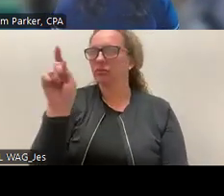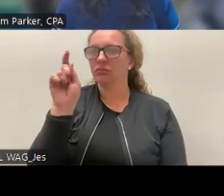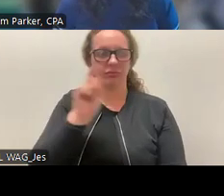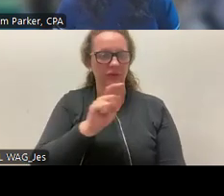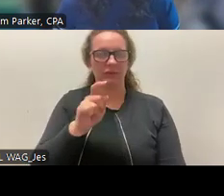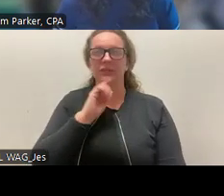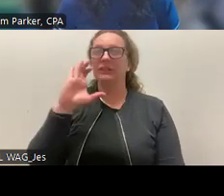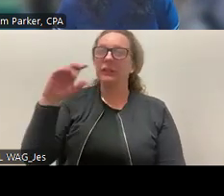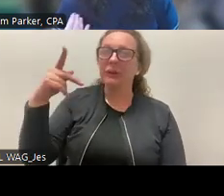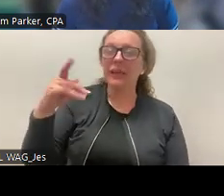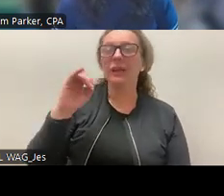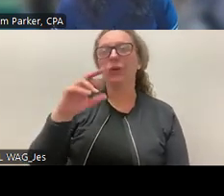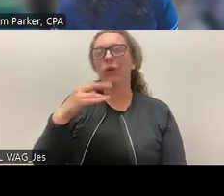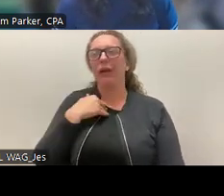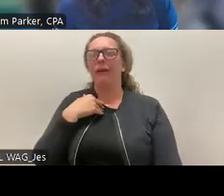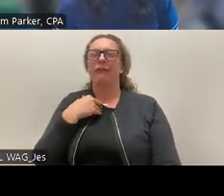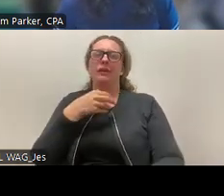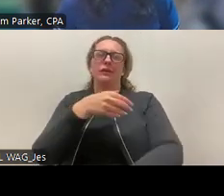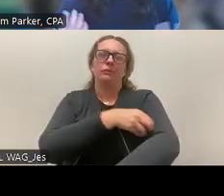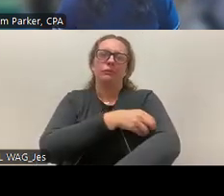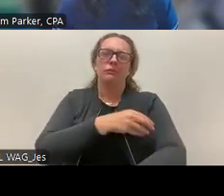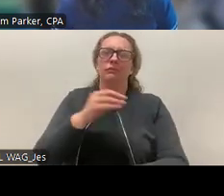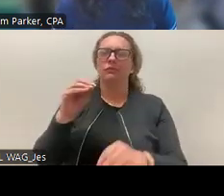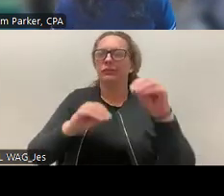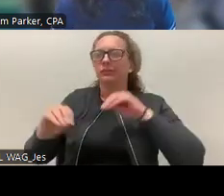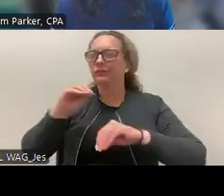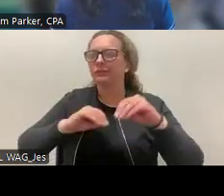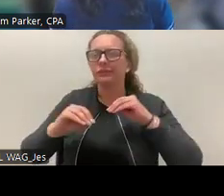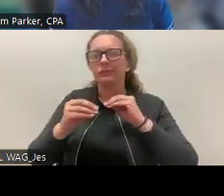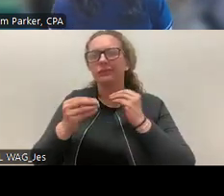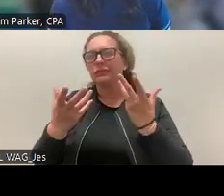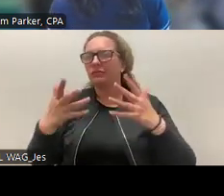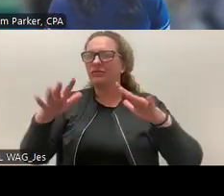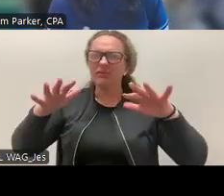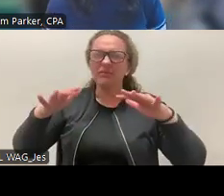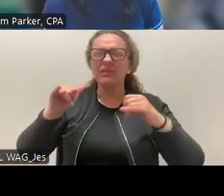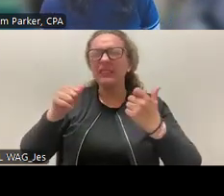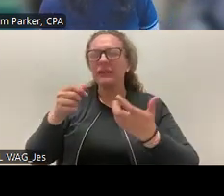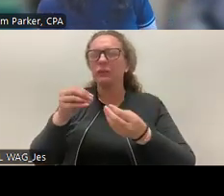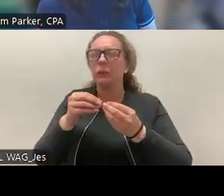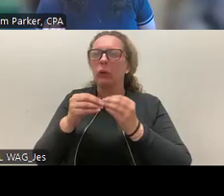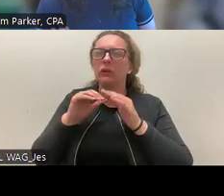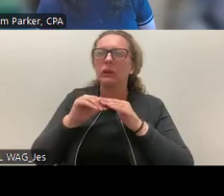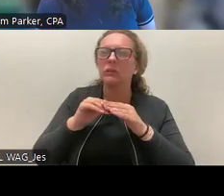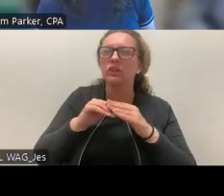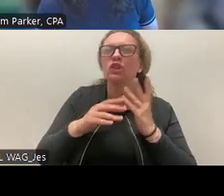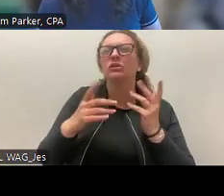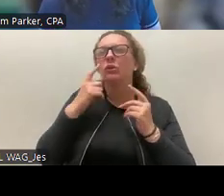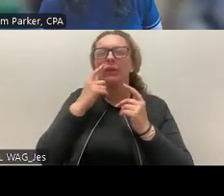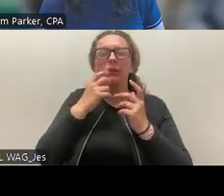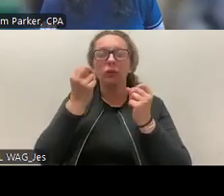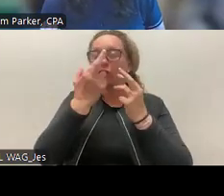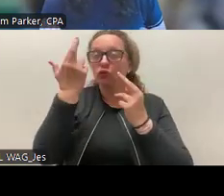fine motor skills, or who would prefer to, or who can't use their hands to use a mouse or a keyboard for whatever reason, they could use an eye gaze